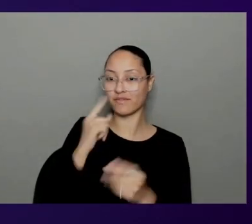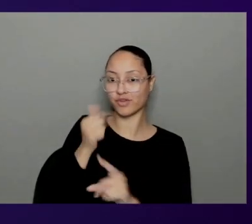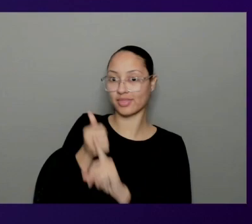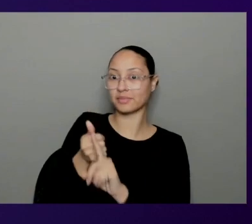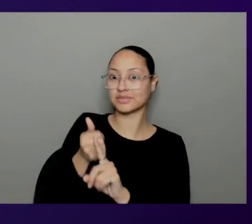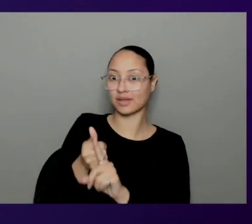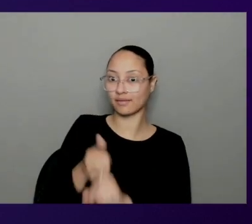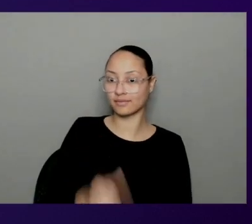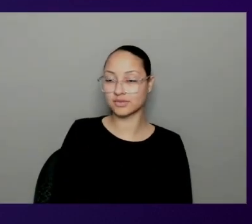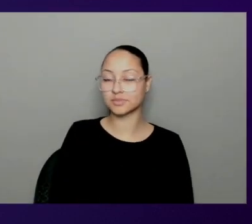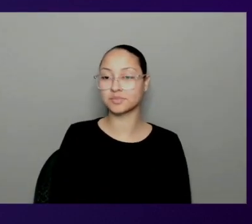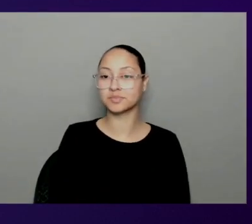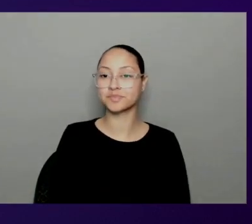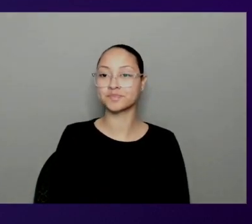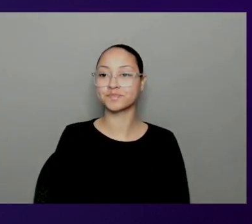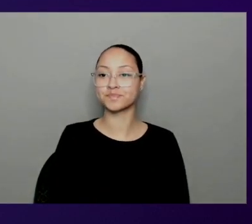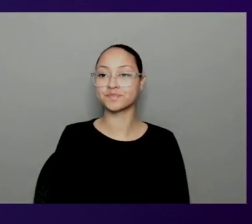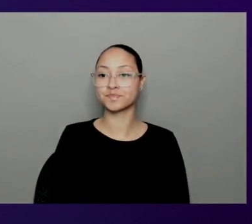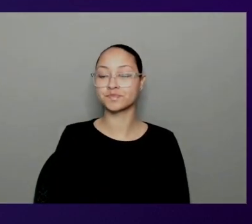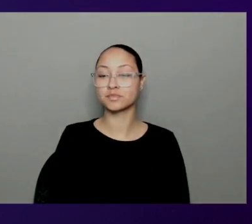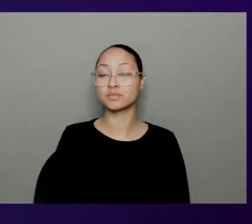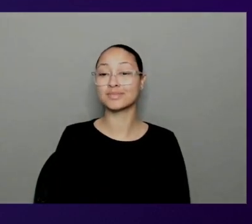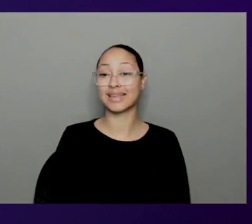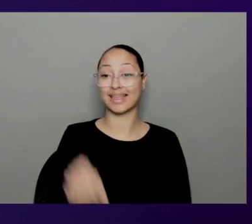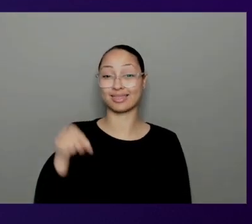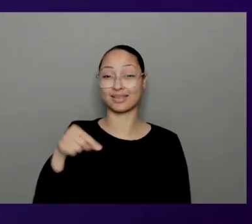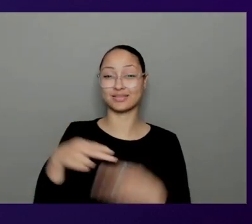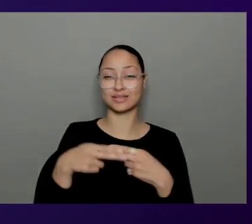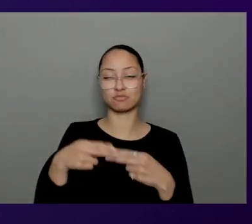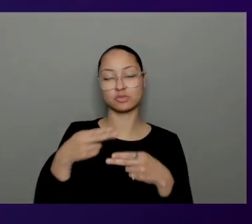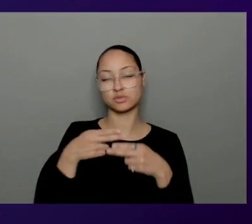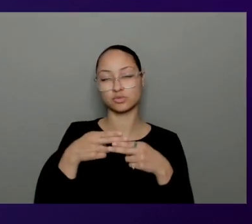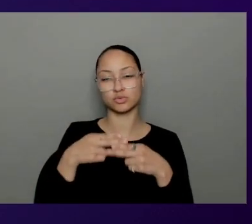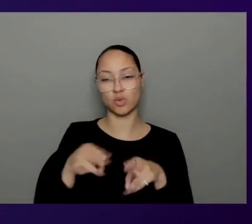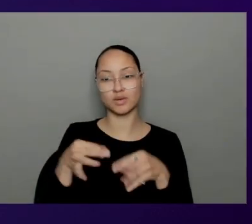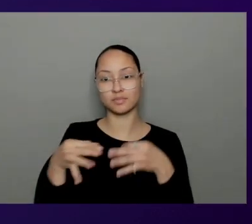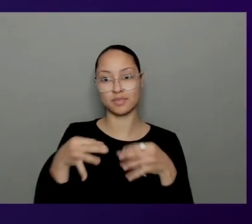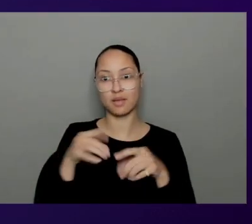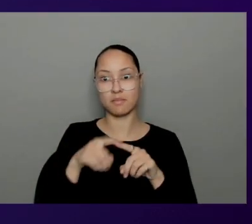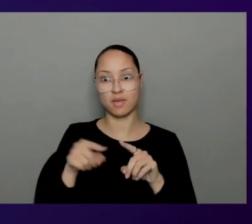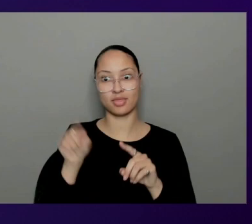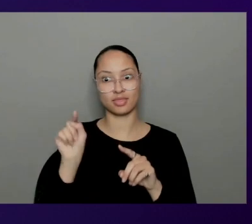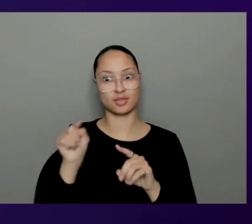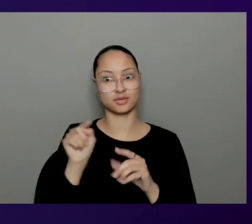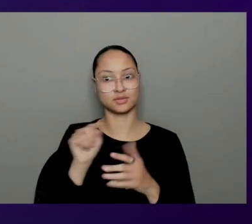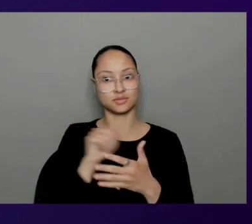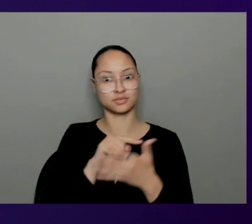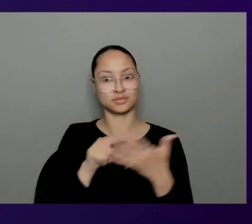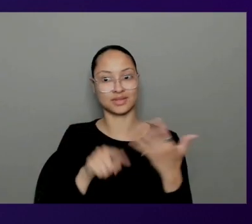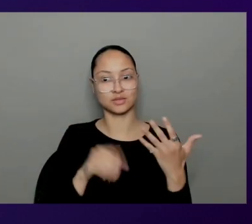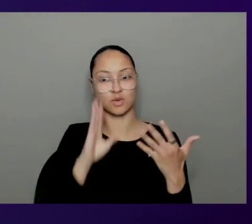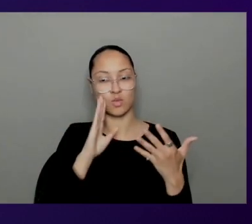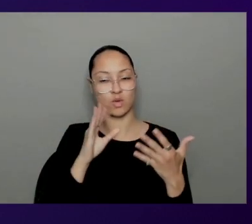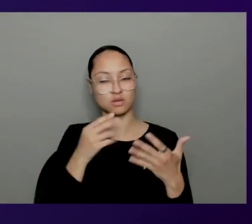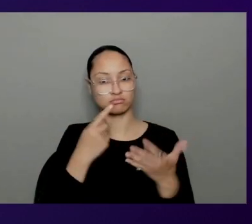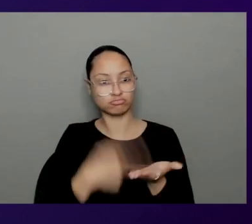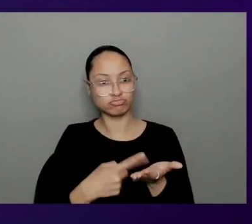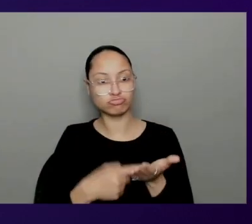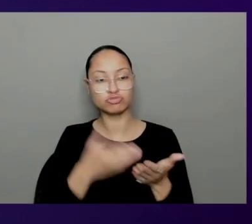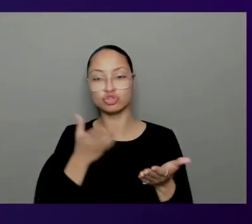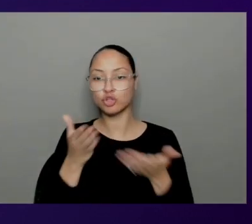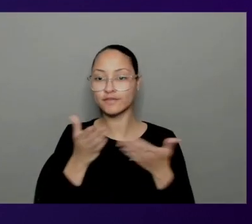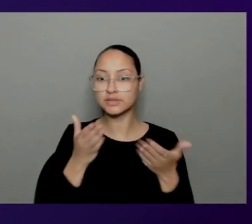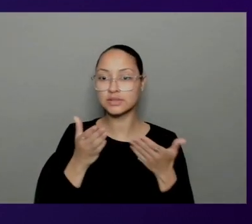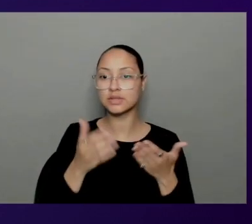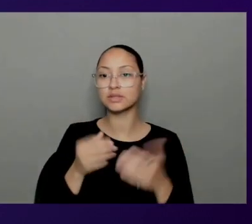So I'm only going to touch on this slide for a little bit, but this is really what we're going to be diving into today. These are going to be the services that we're talking about, how we're